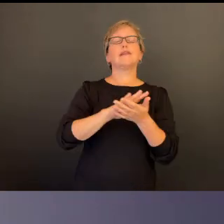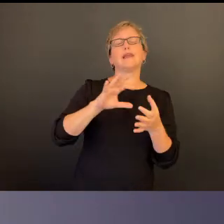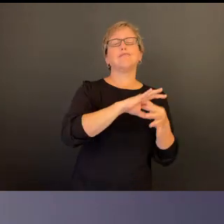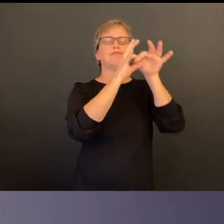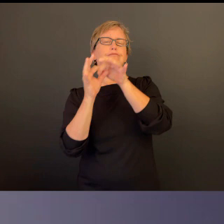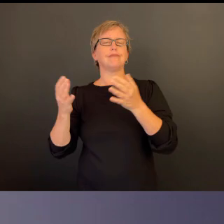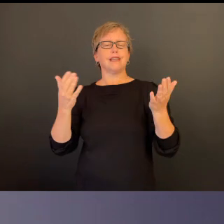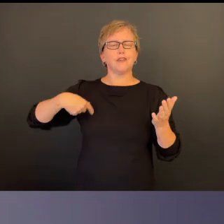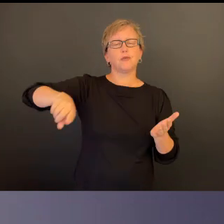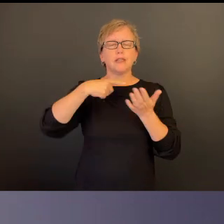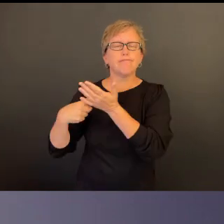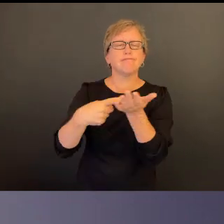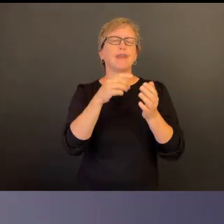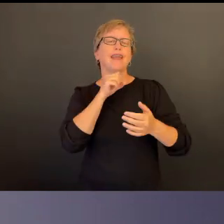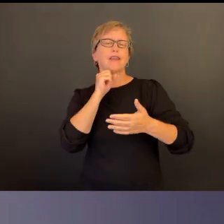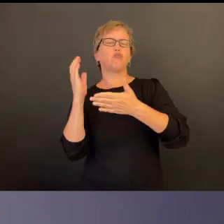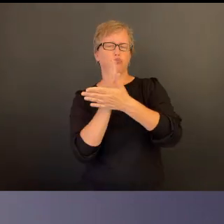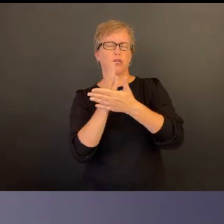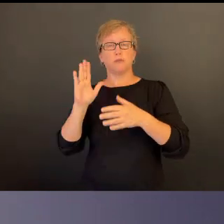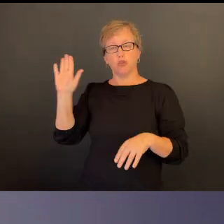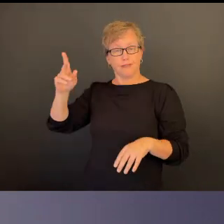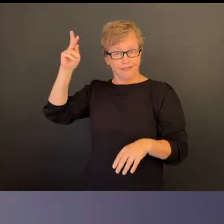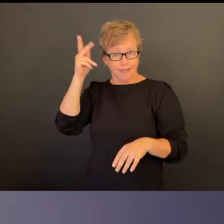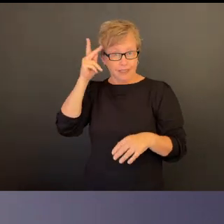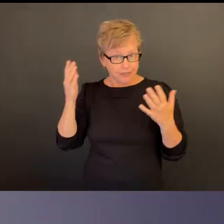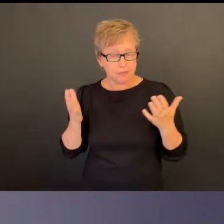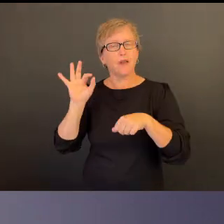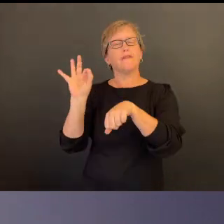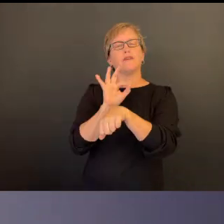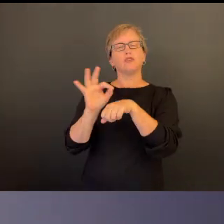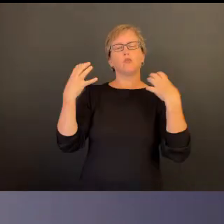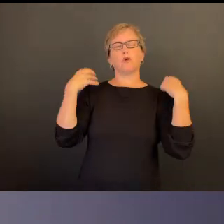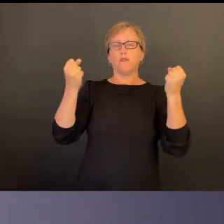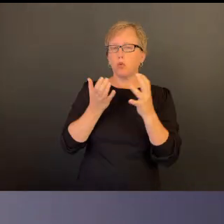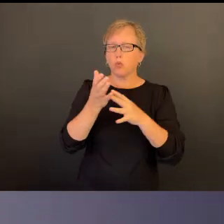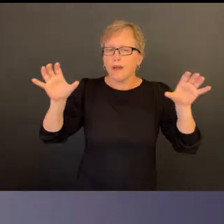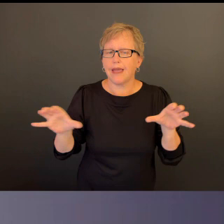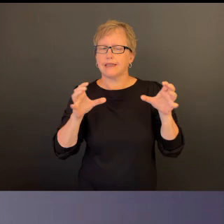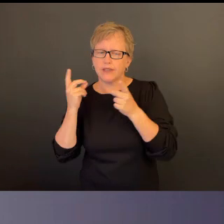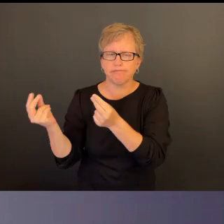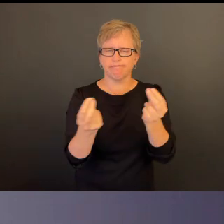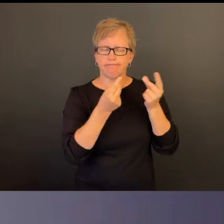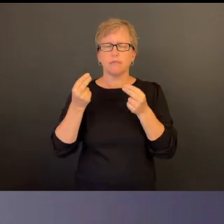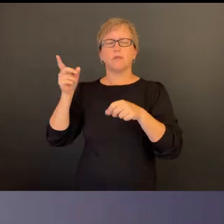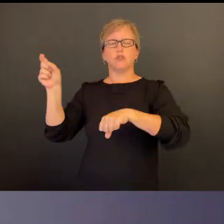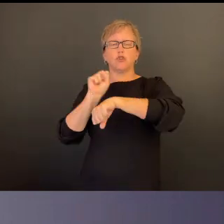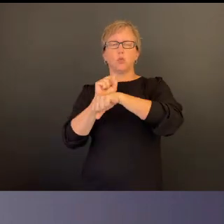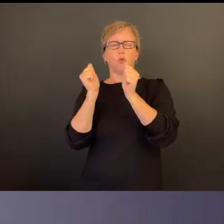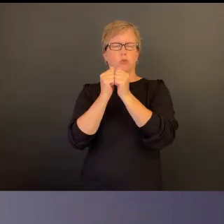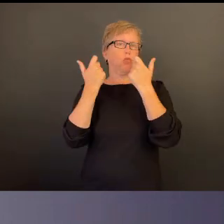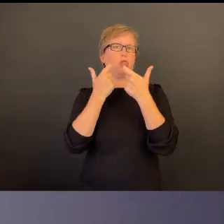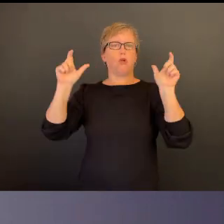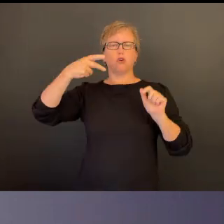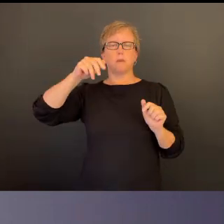nice segue to cover the whole age spectrum here. And her philosophy is in functional restoration